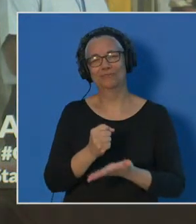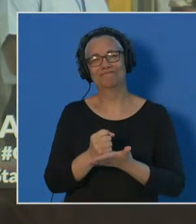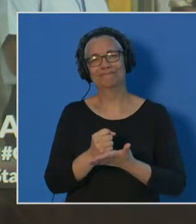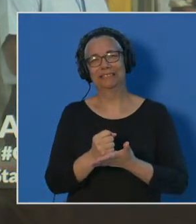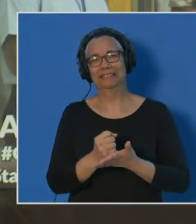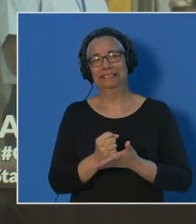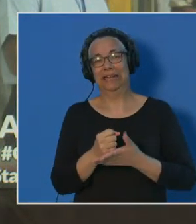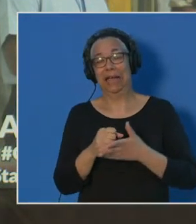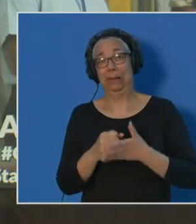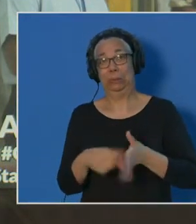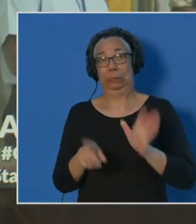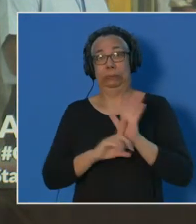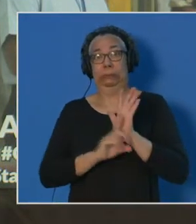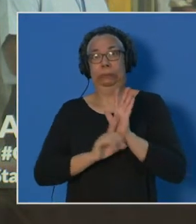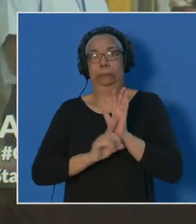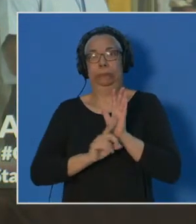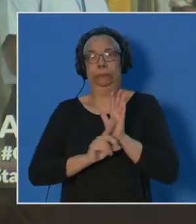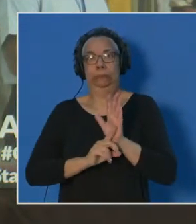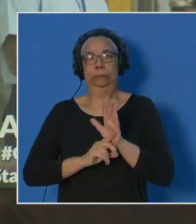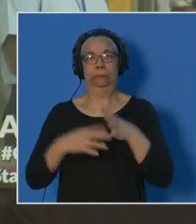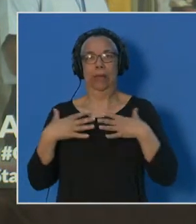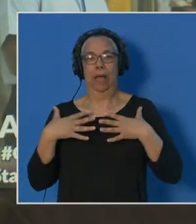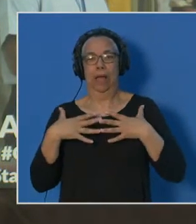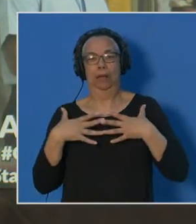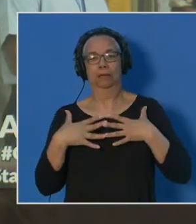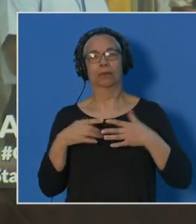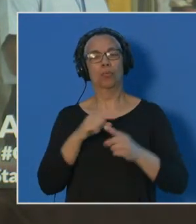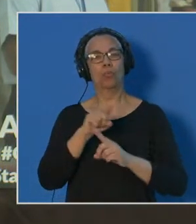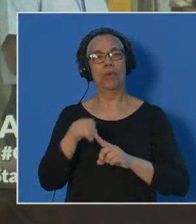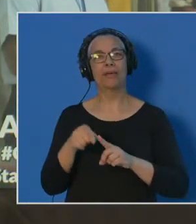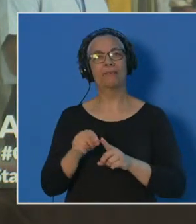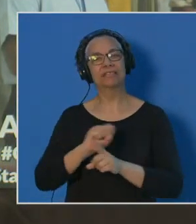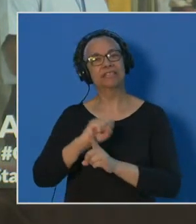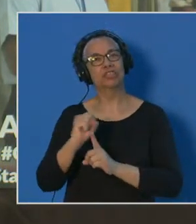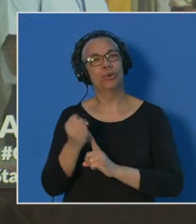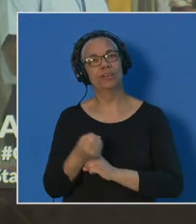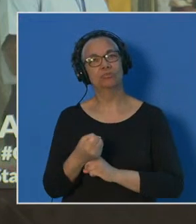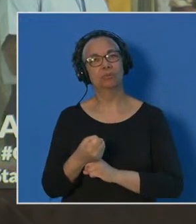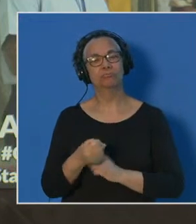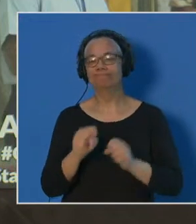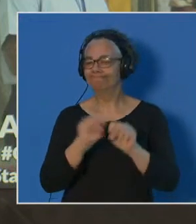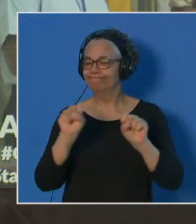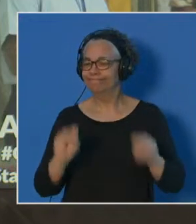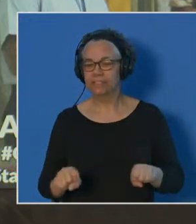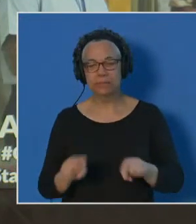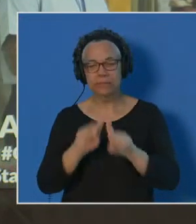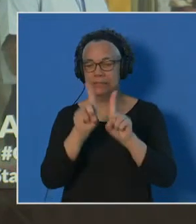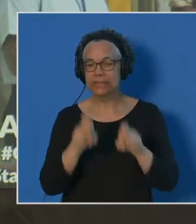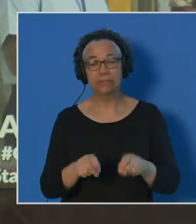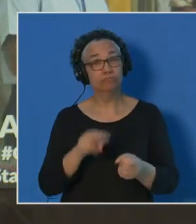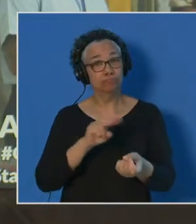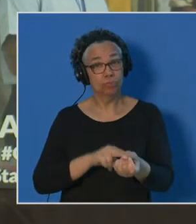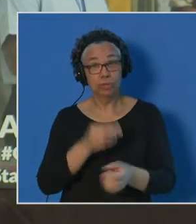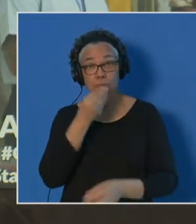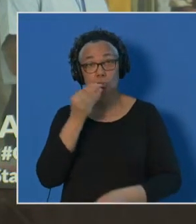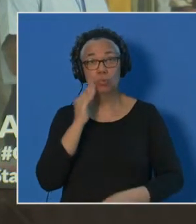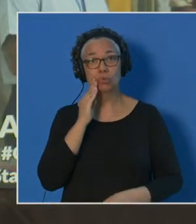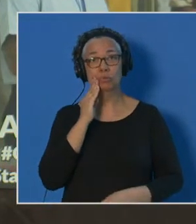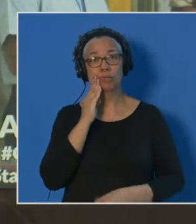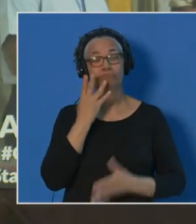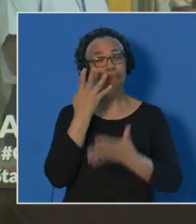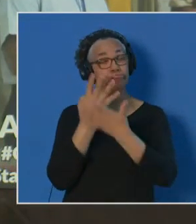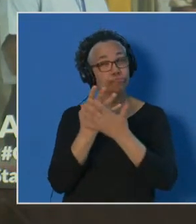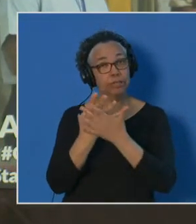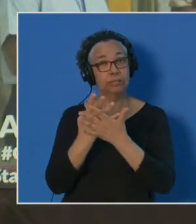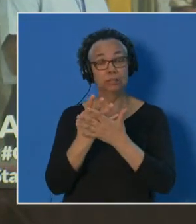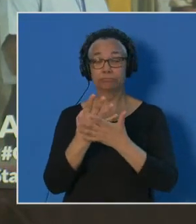alarms to be raised when we certainly have a situation where we're doing systematic testing in nursing homes, systematic testing in our prison facilities,